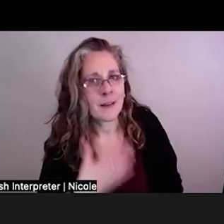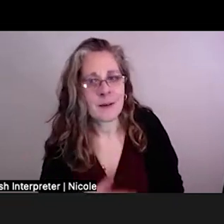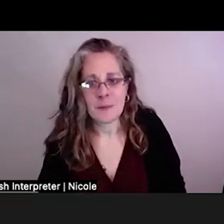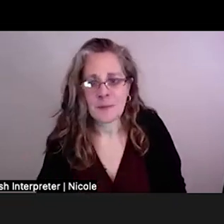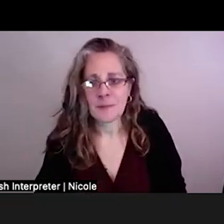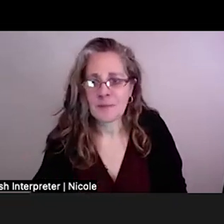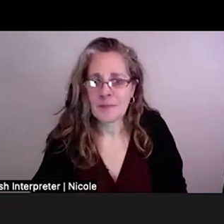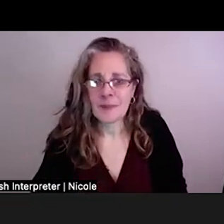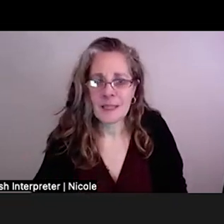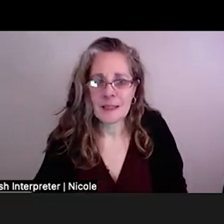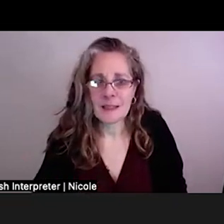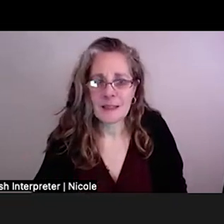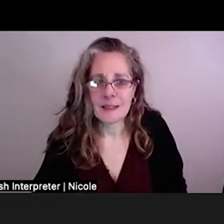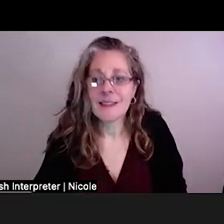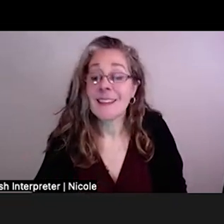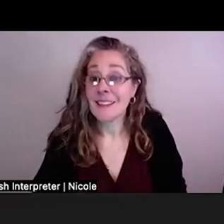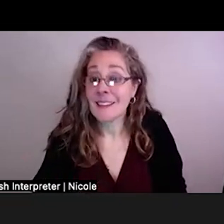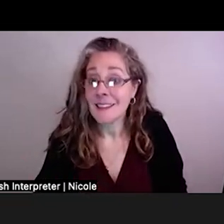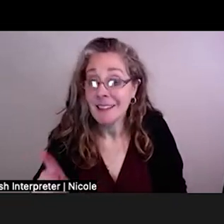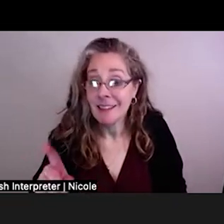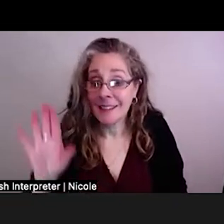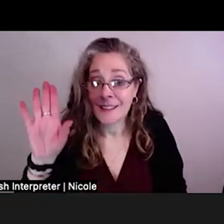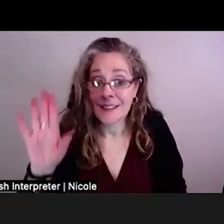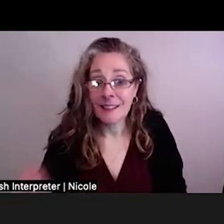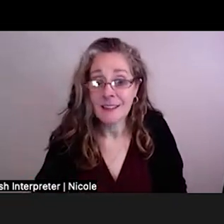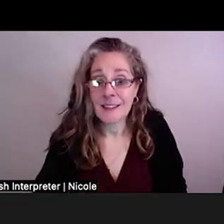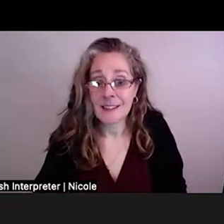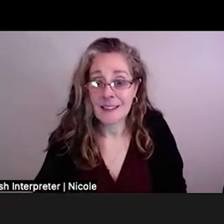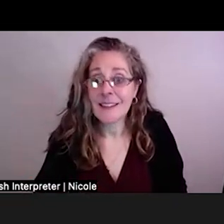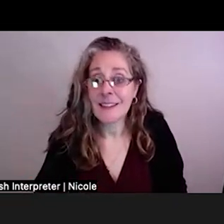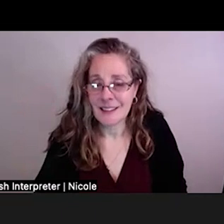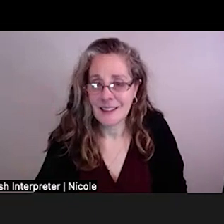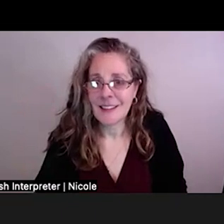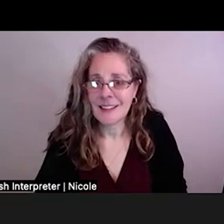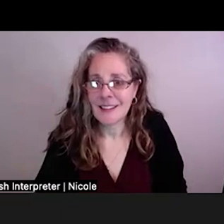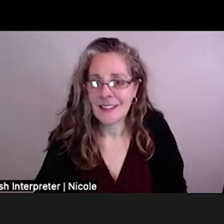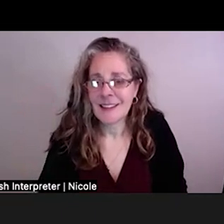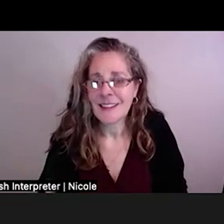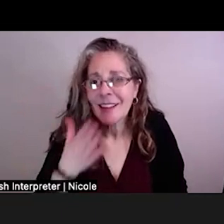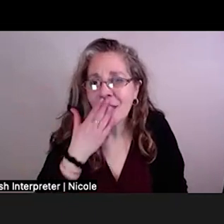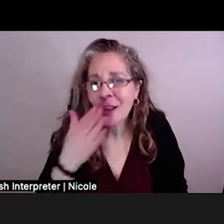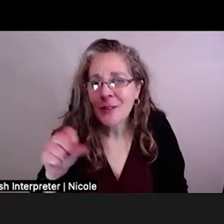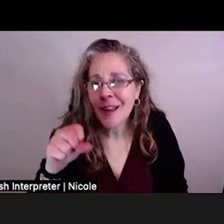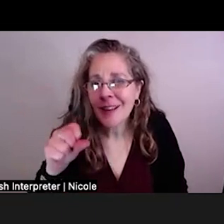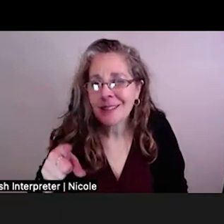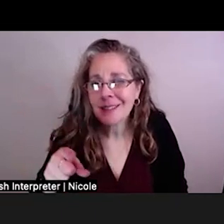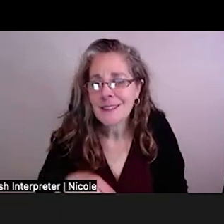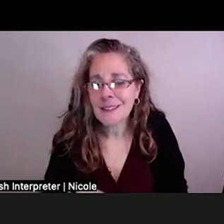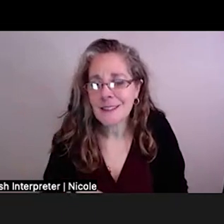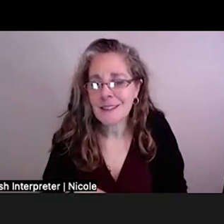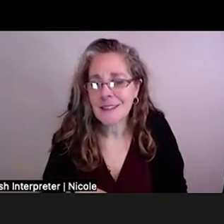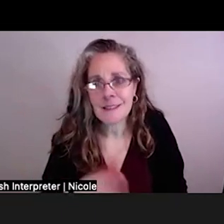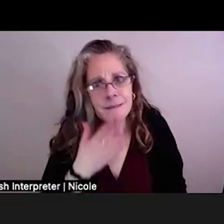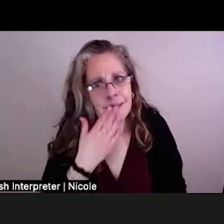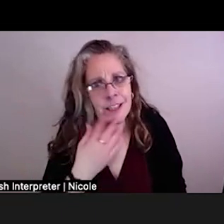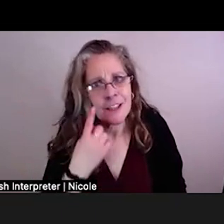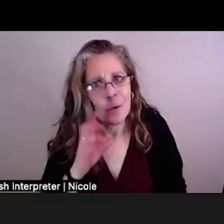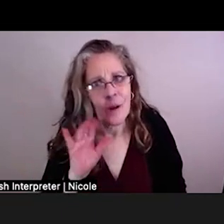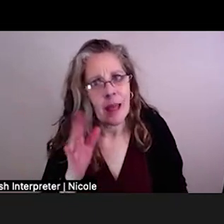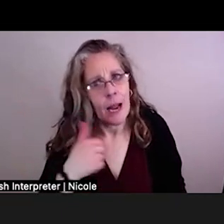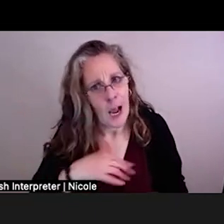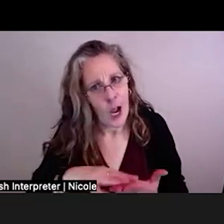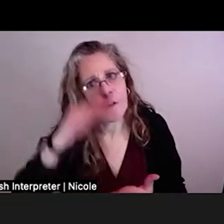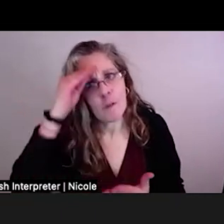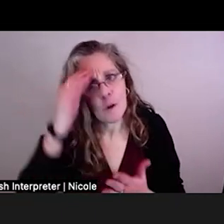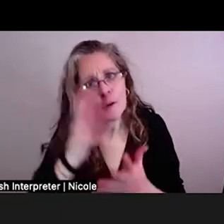Yeah. Is the question online? Anon had a question. Anon, yeah. Oh, Yeah, thanks for that seminar. I learned a lot, and I